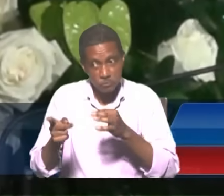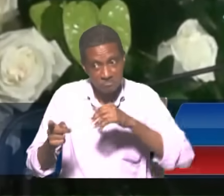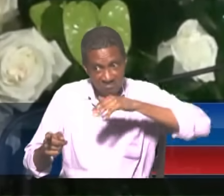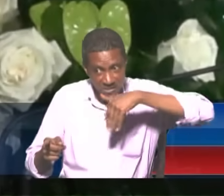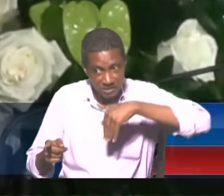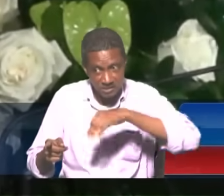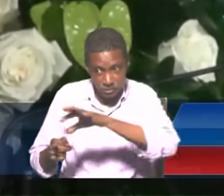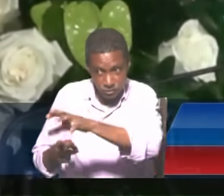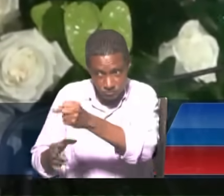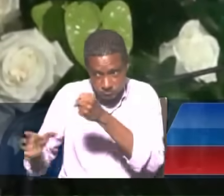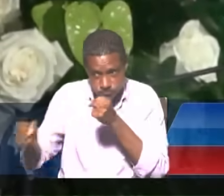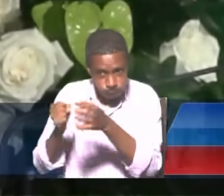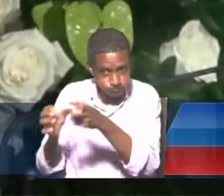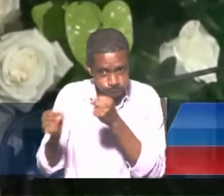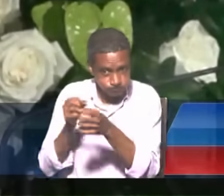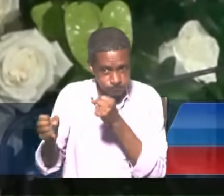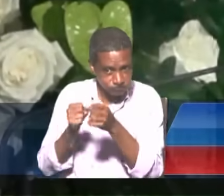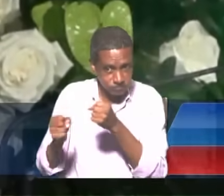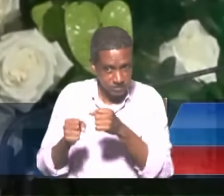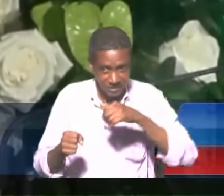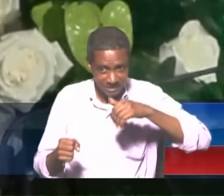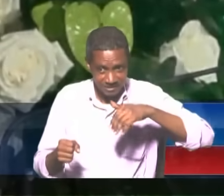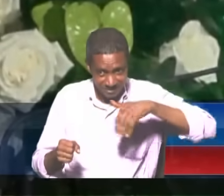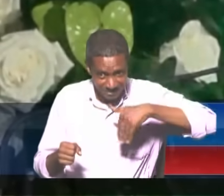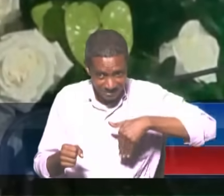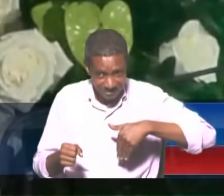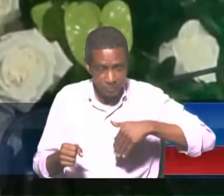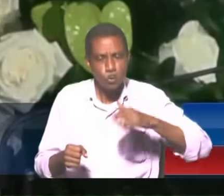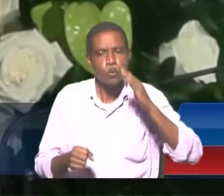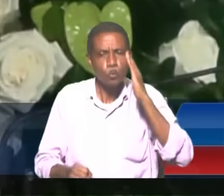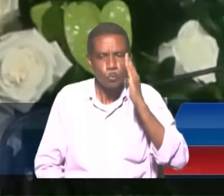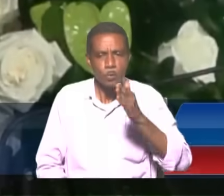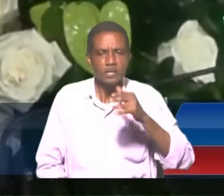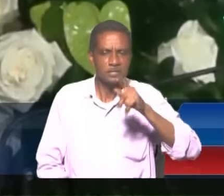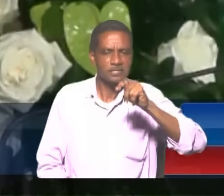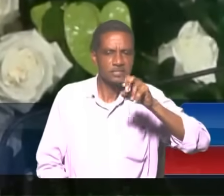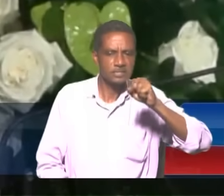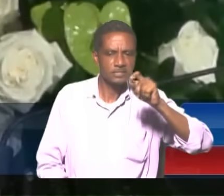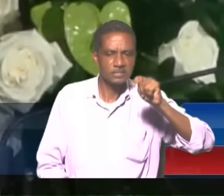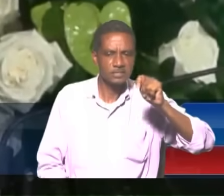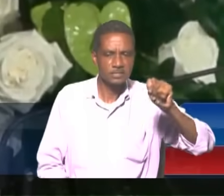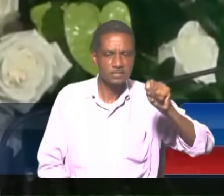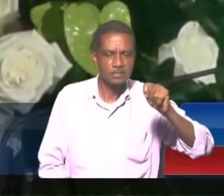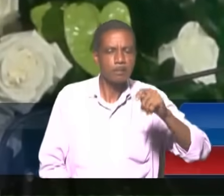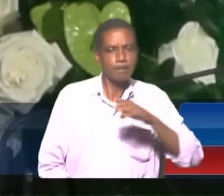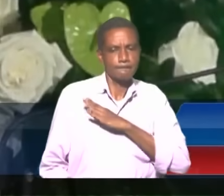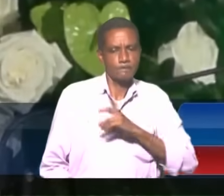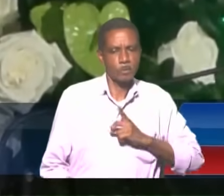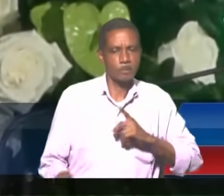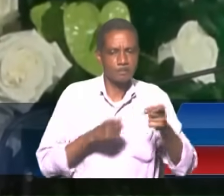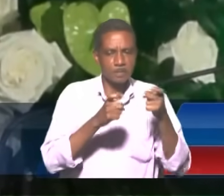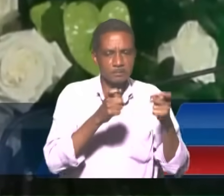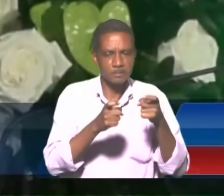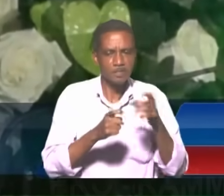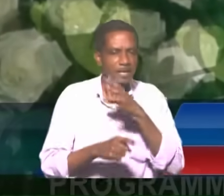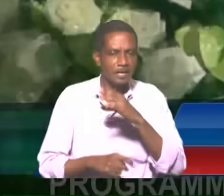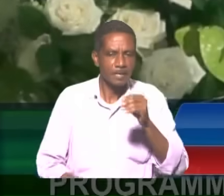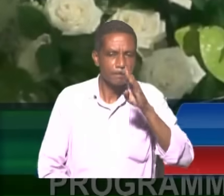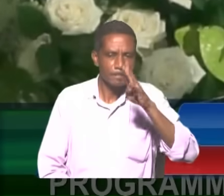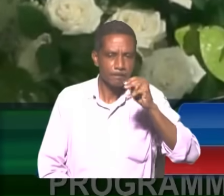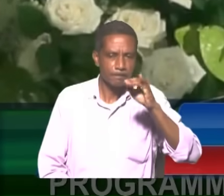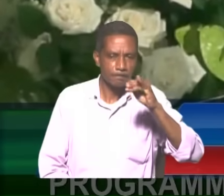to be on track, on course, TSTT Board and Management and B-Mobile, you will still